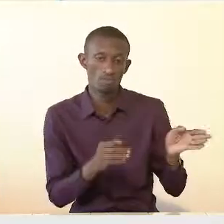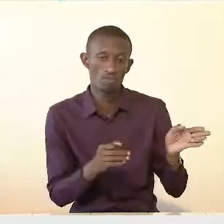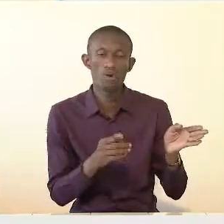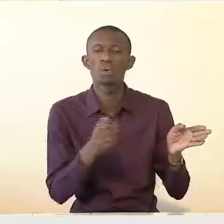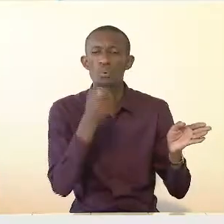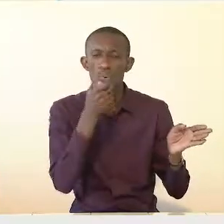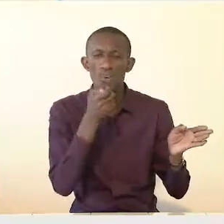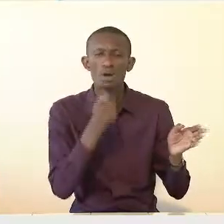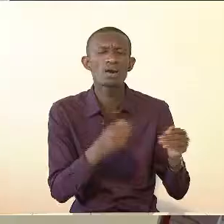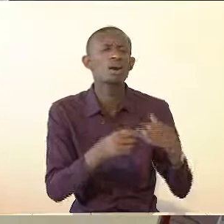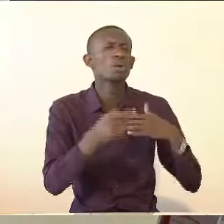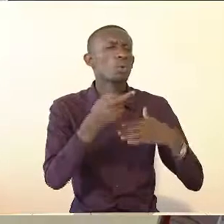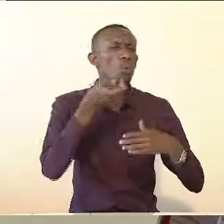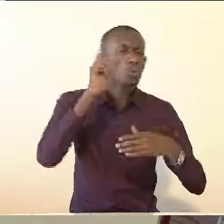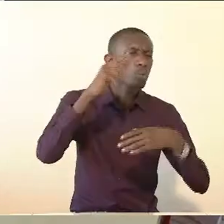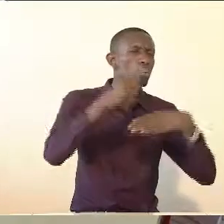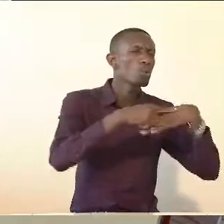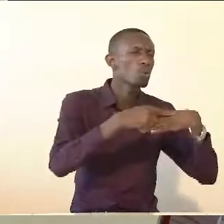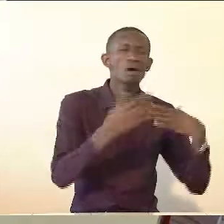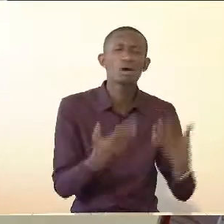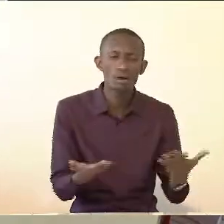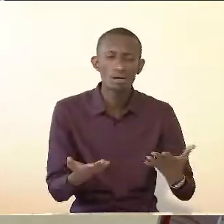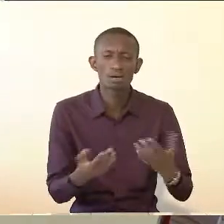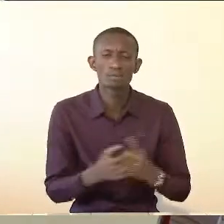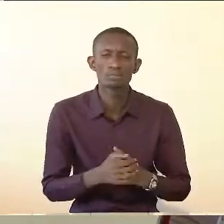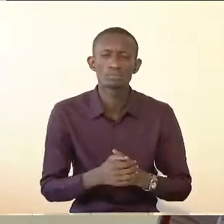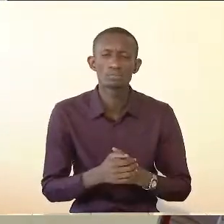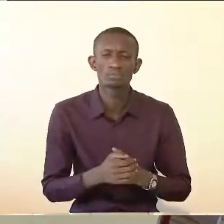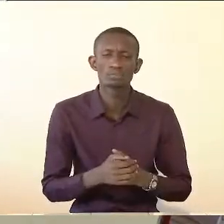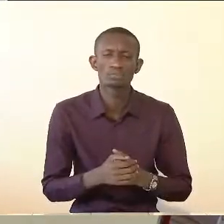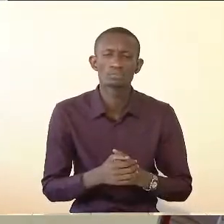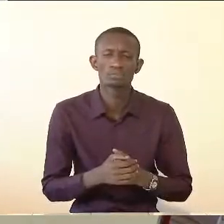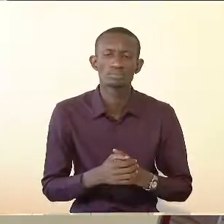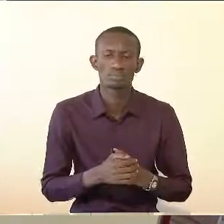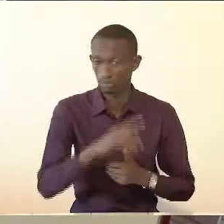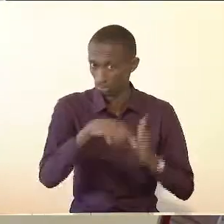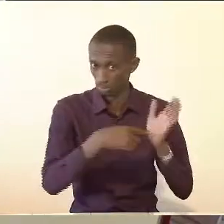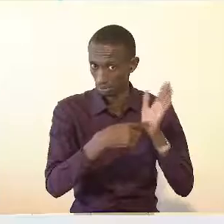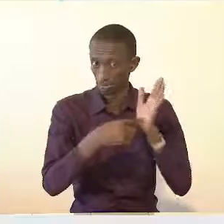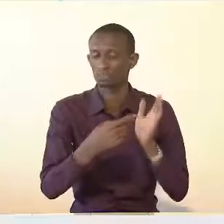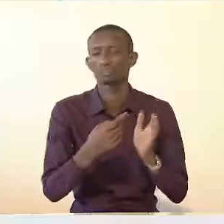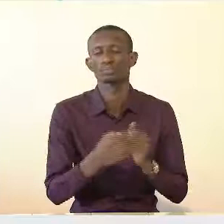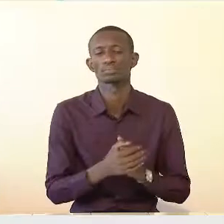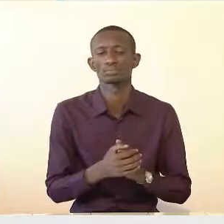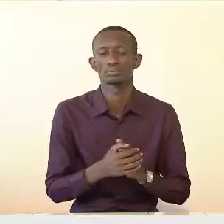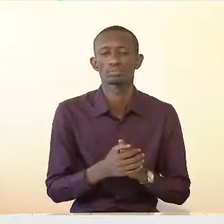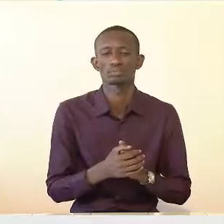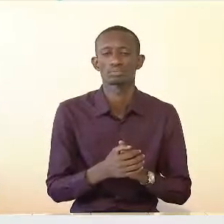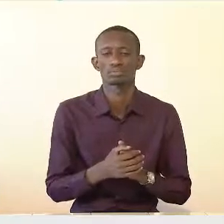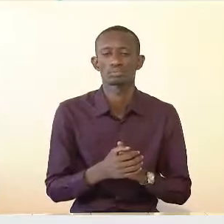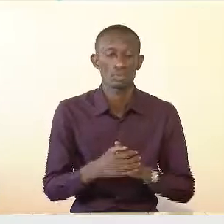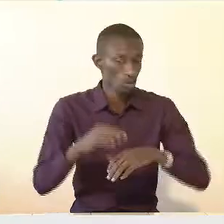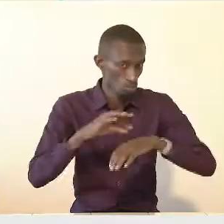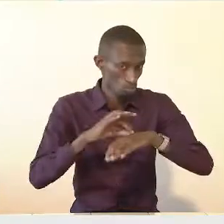what is the negative feedback we will do in order to return back the body temperature to normal. We have the response by the skin. What does the skin